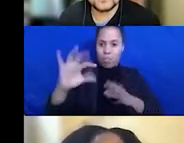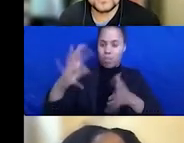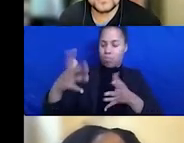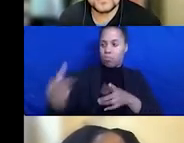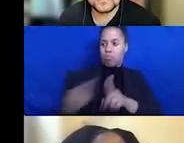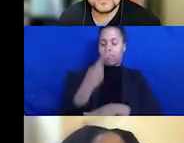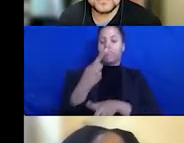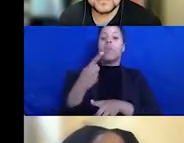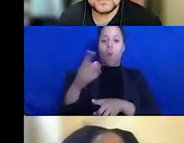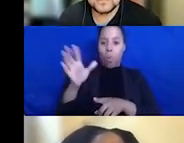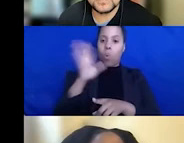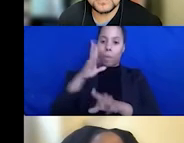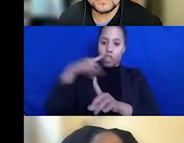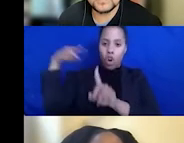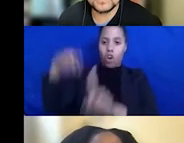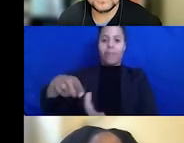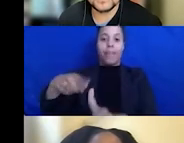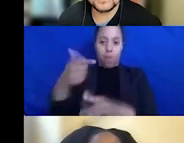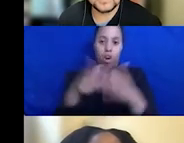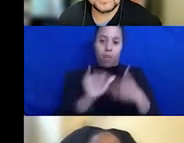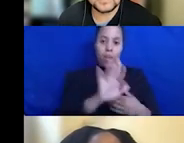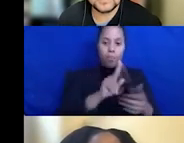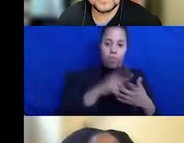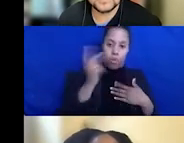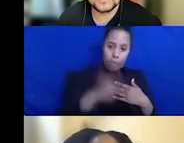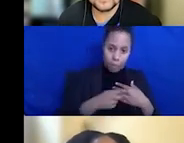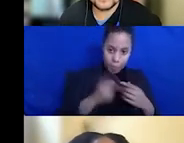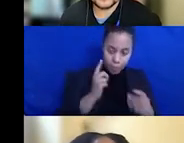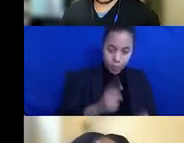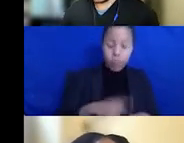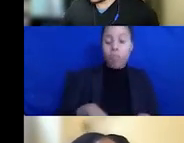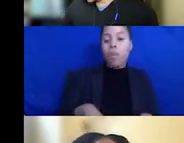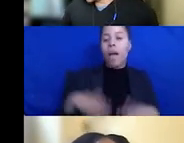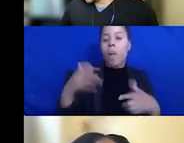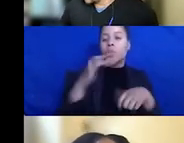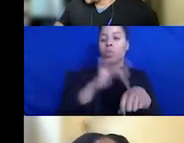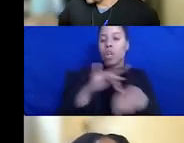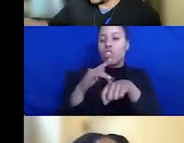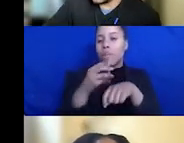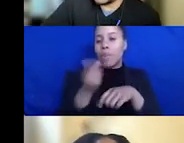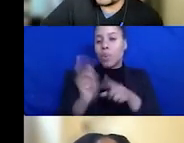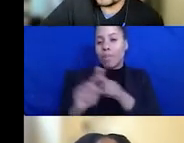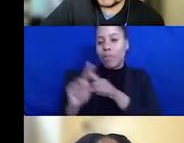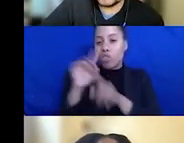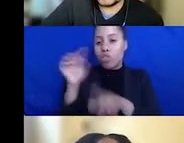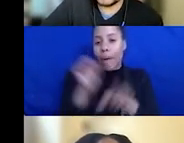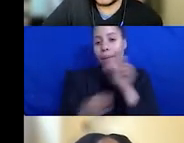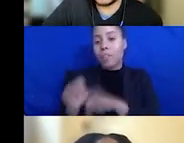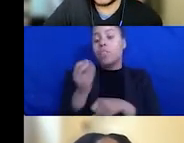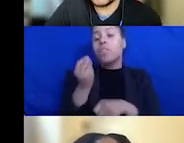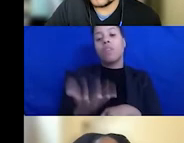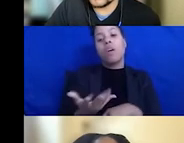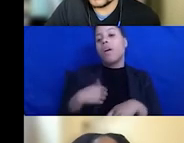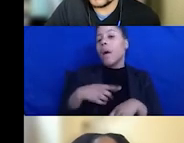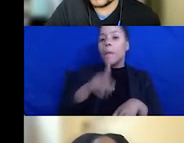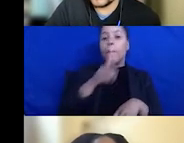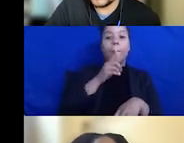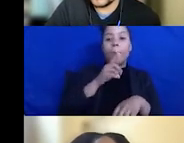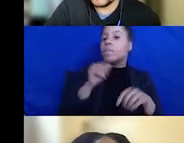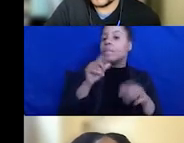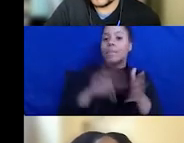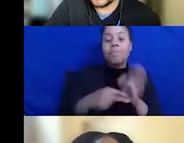program. And I just wanted to touch on a couple of strategies. By no means is this really even